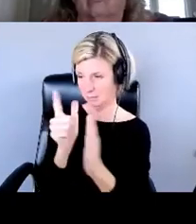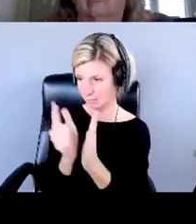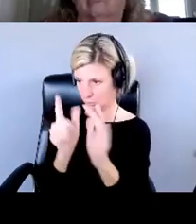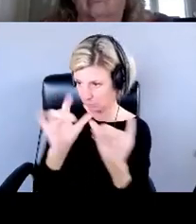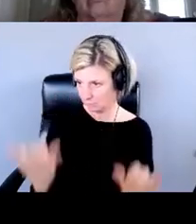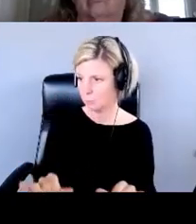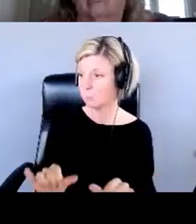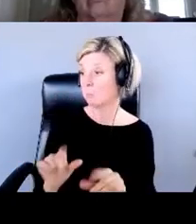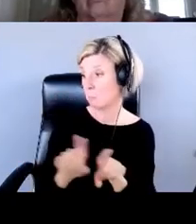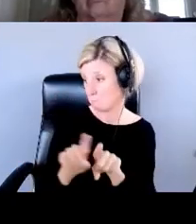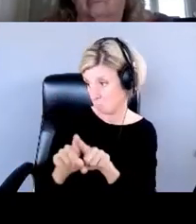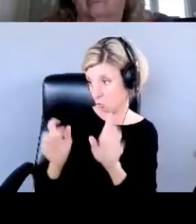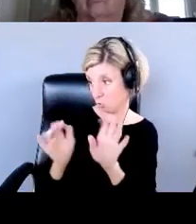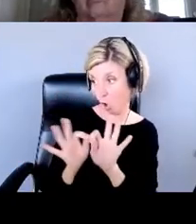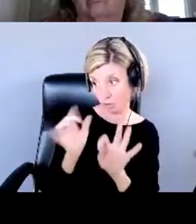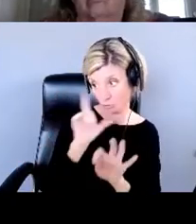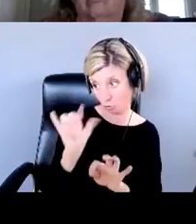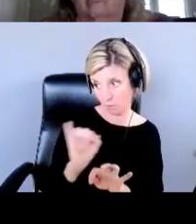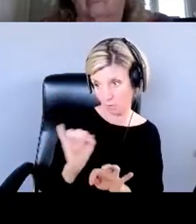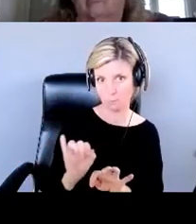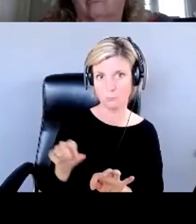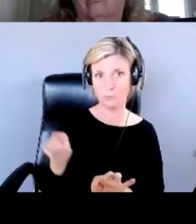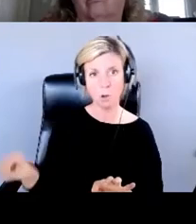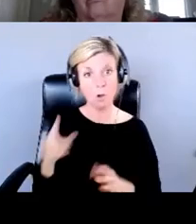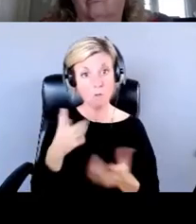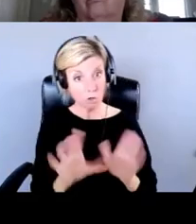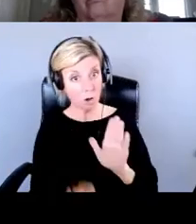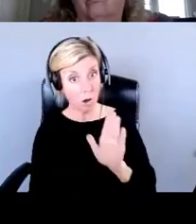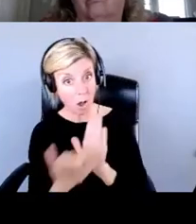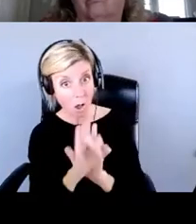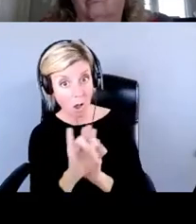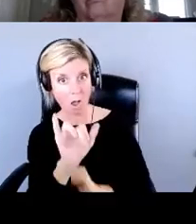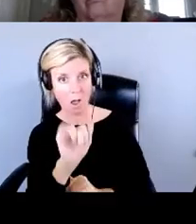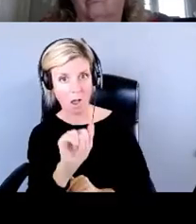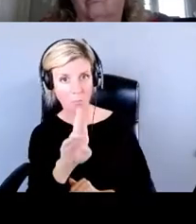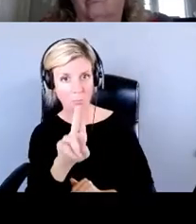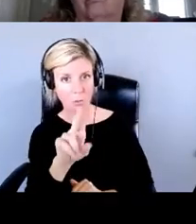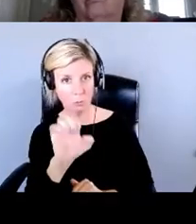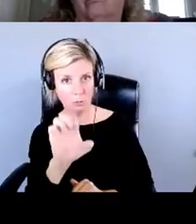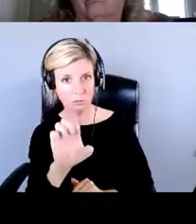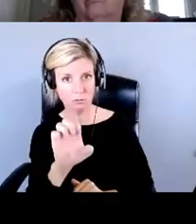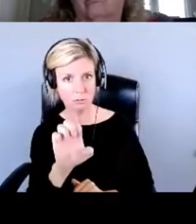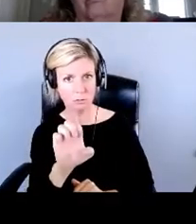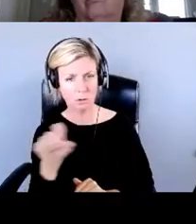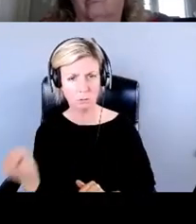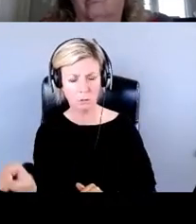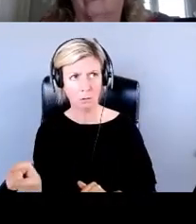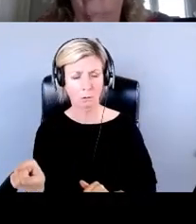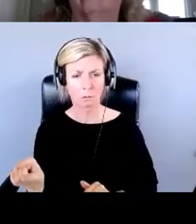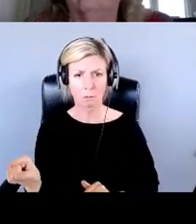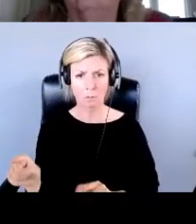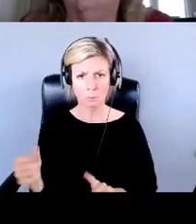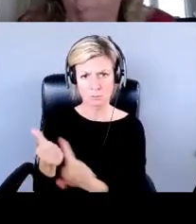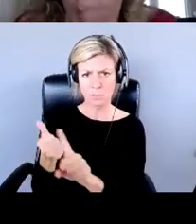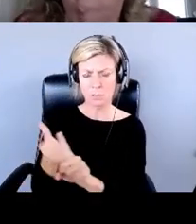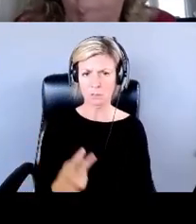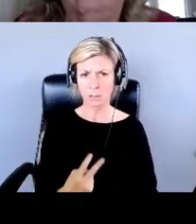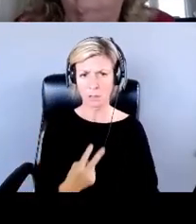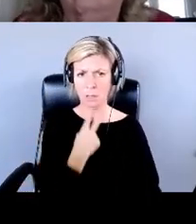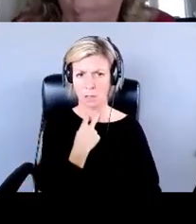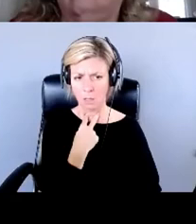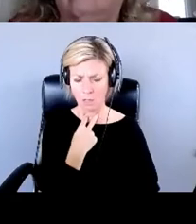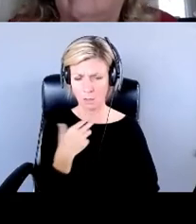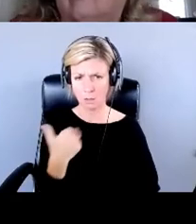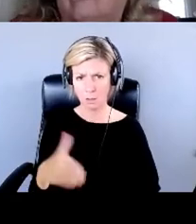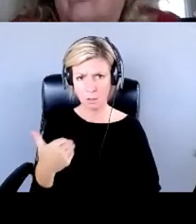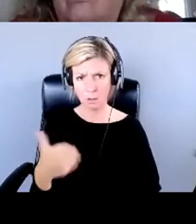abuse are really caught. They're caught in a terrible perfect storm of knowing